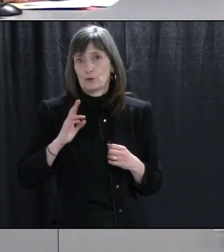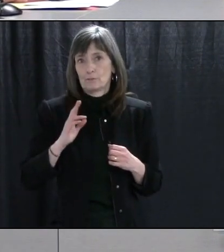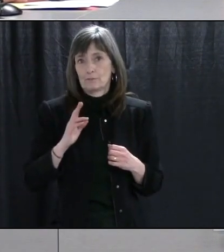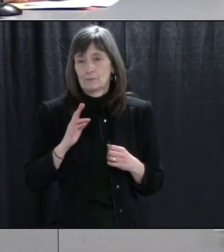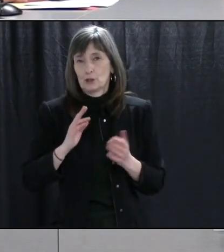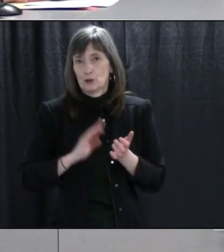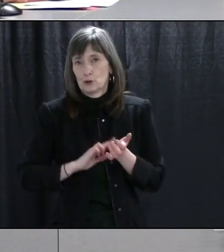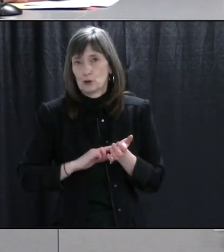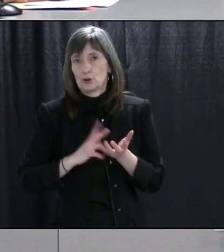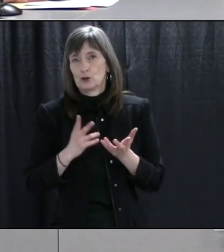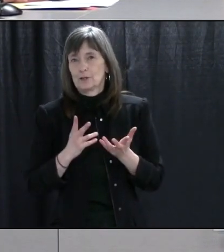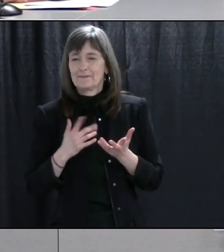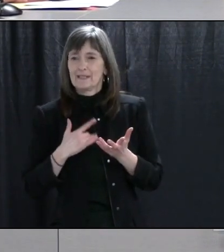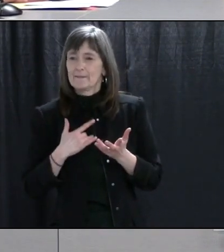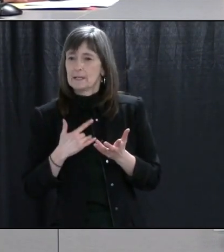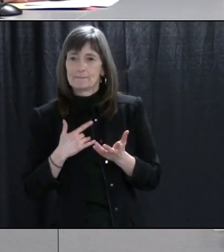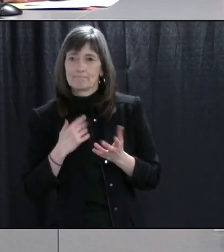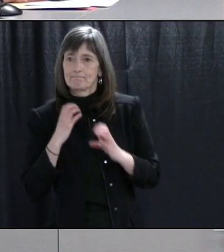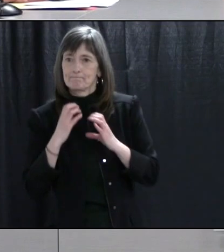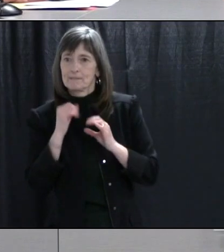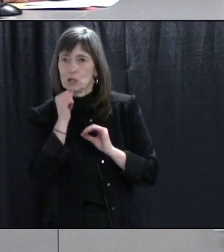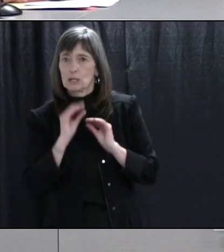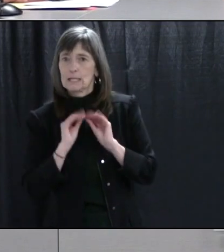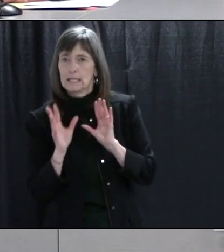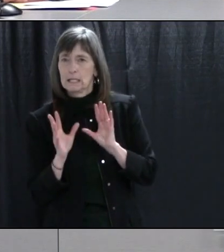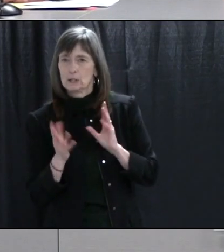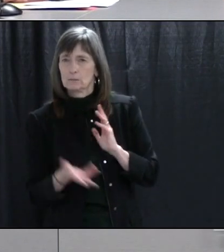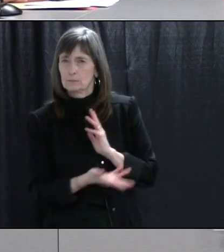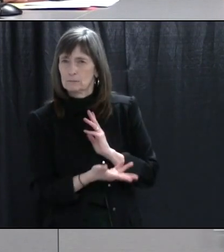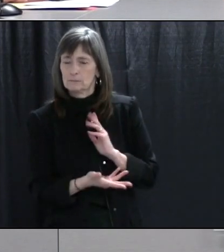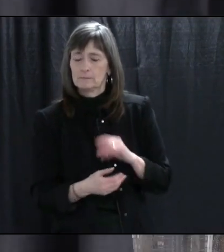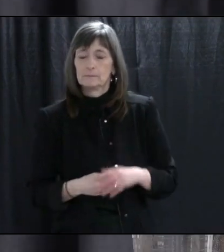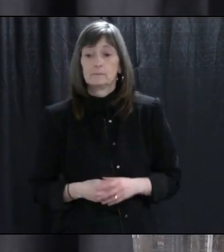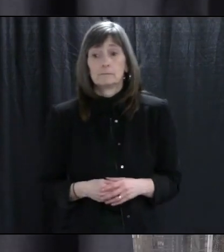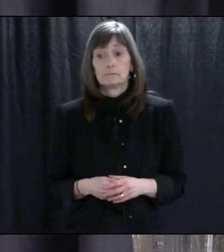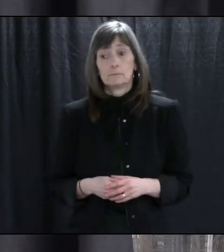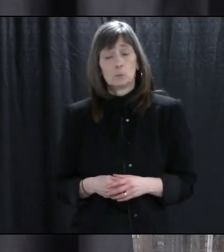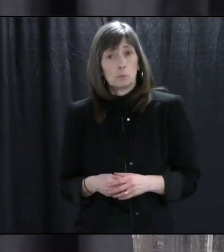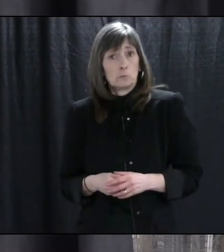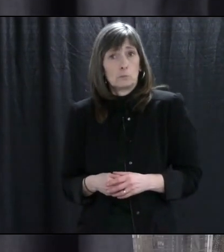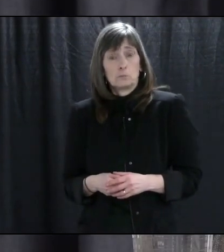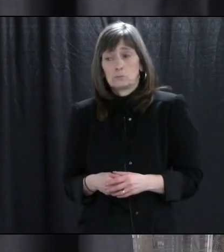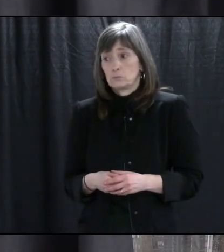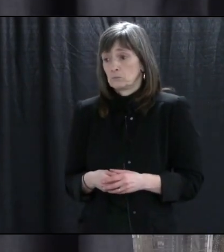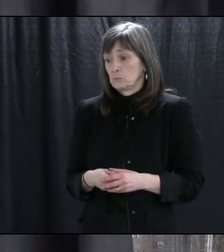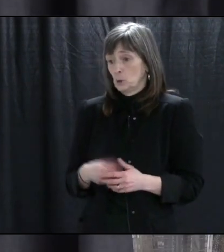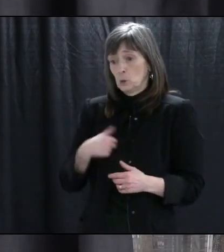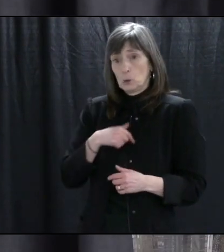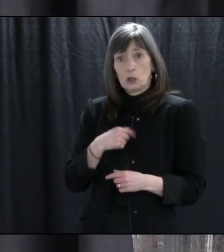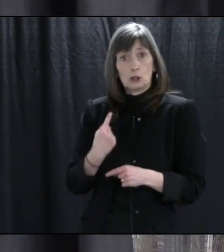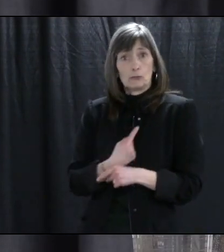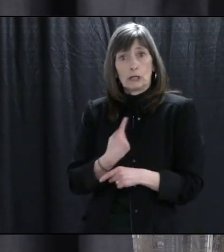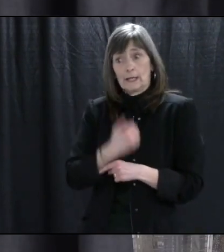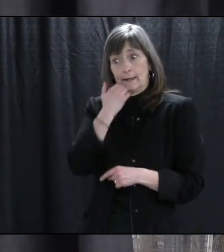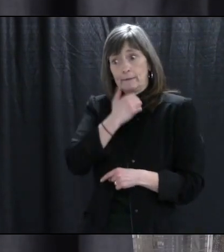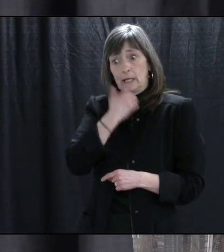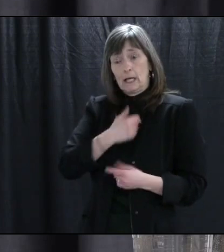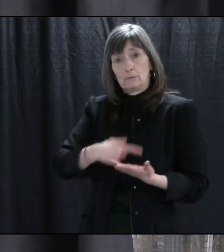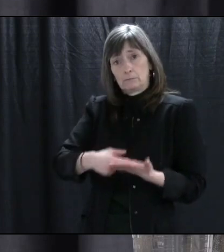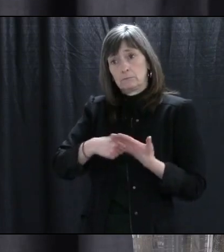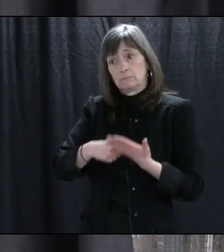They're citing a lack of communication. What do you say to them? Well, we've had regular communications with a whole variety of